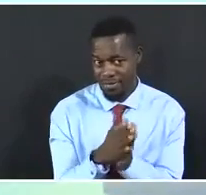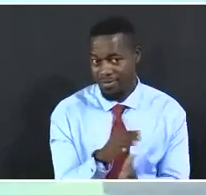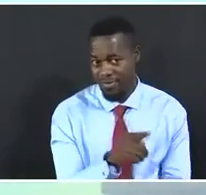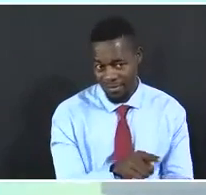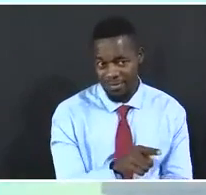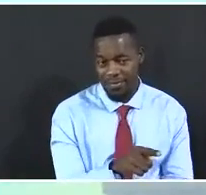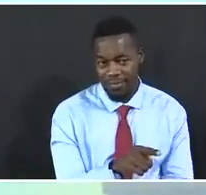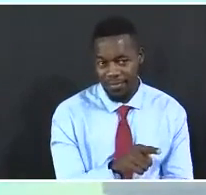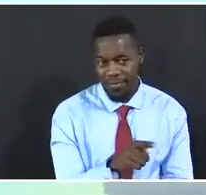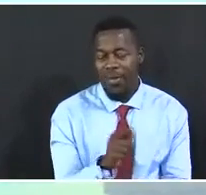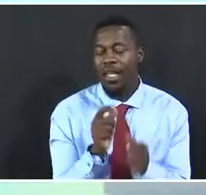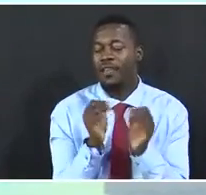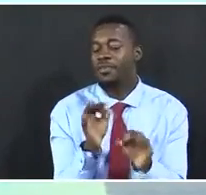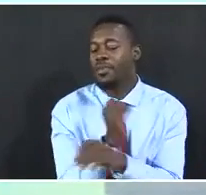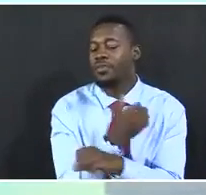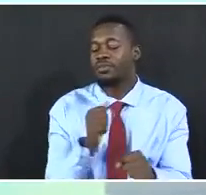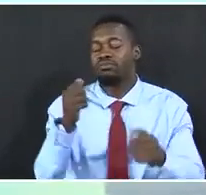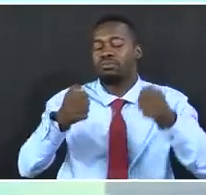verse presupposes.